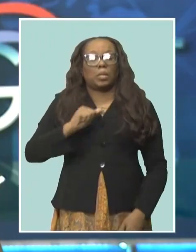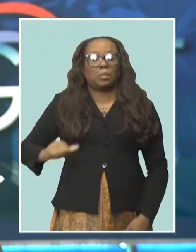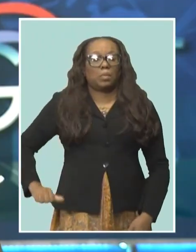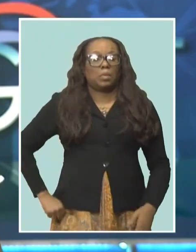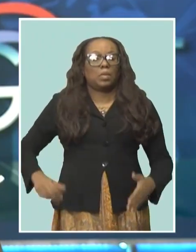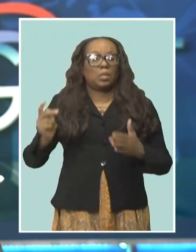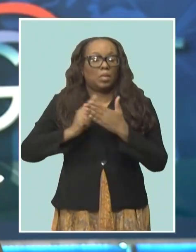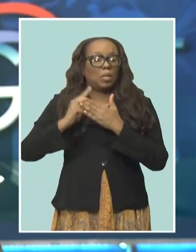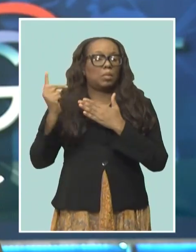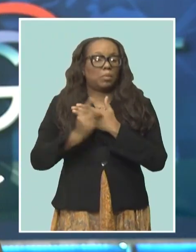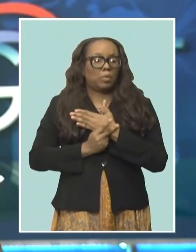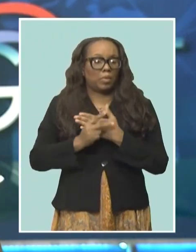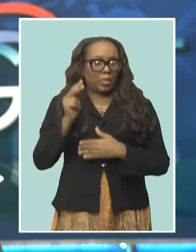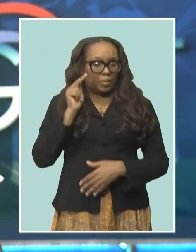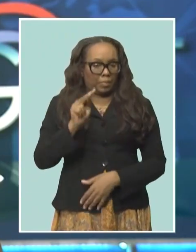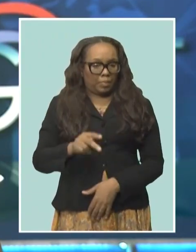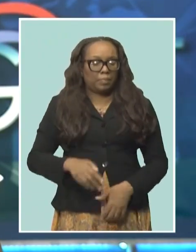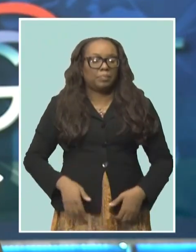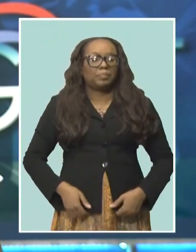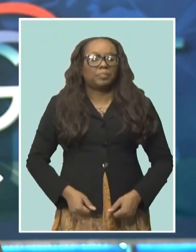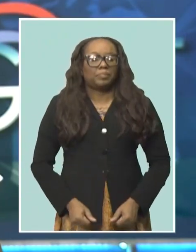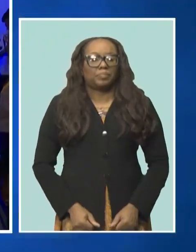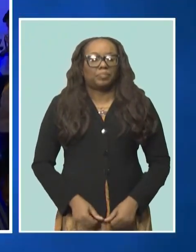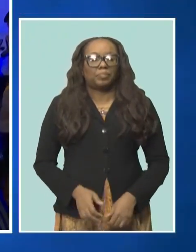reporter Akeem Plinkett tells us more.